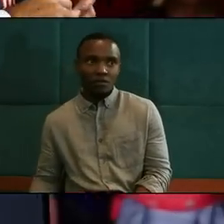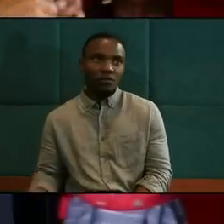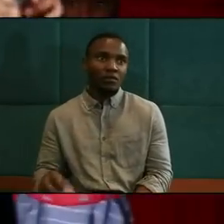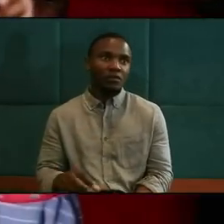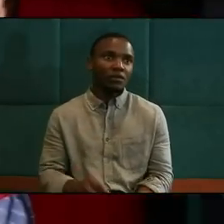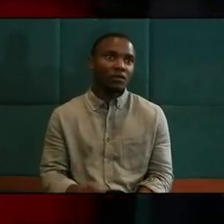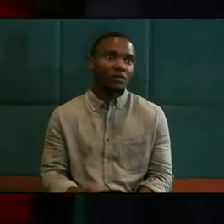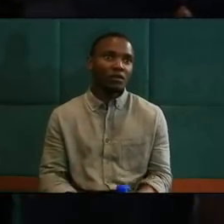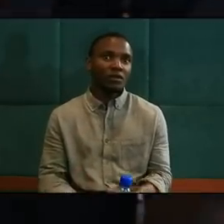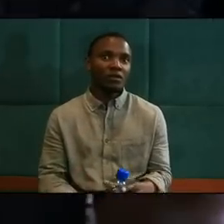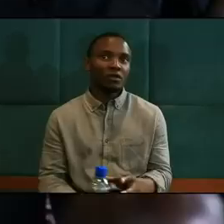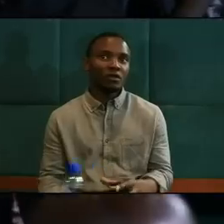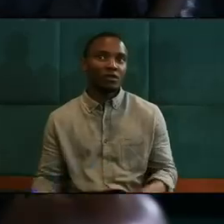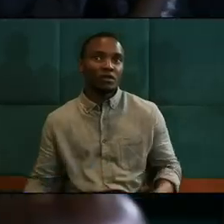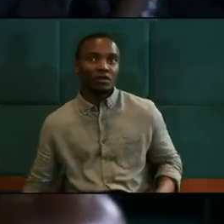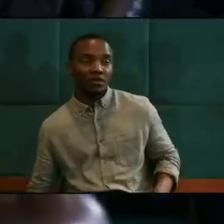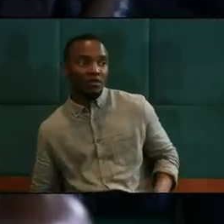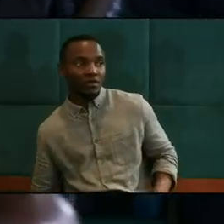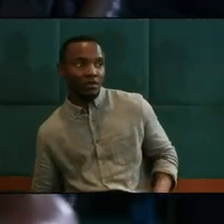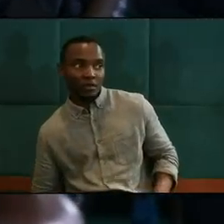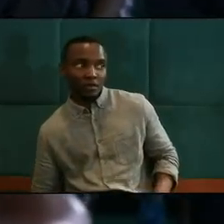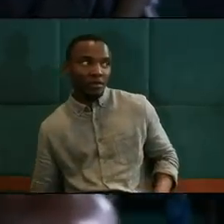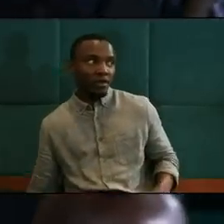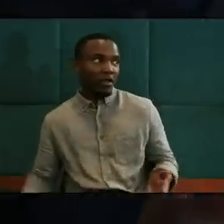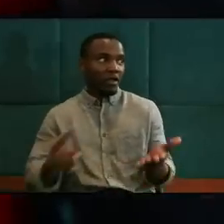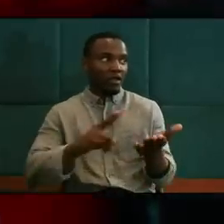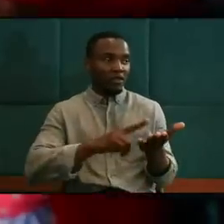You know the text that frightens me?